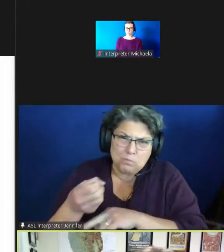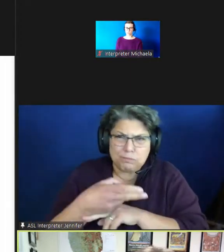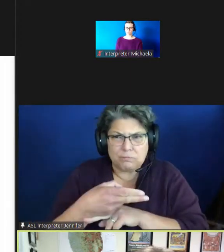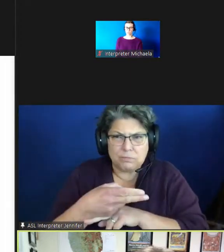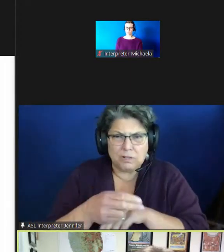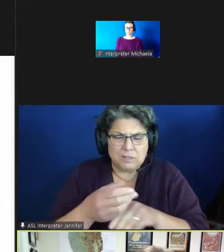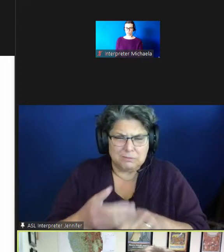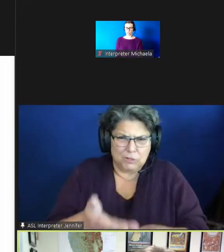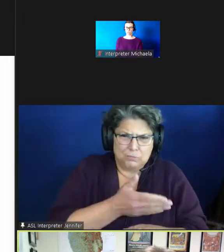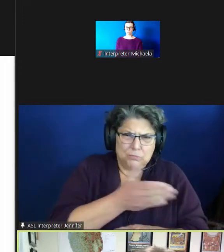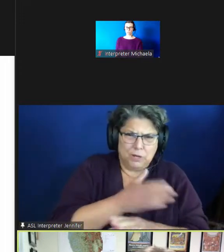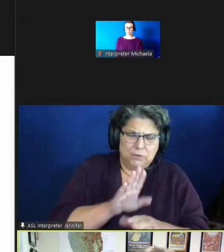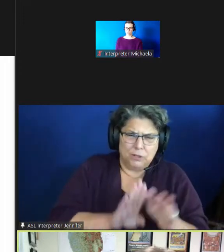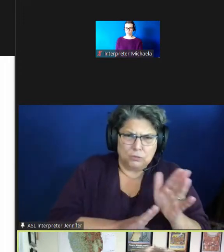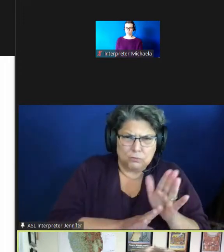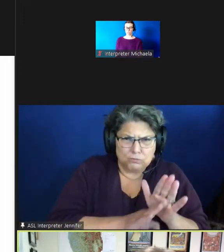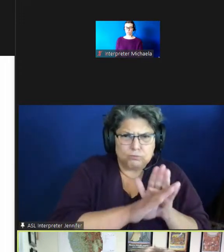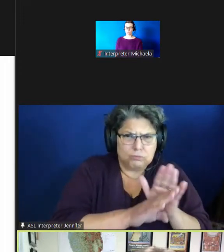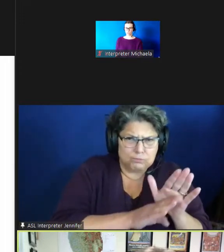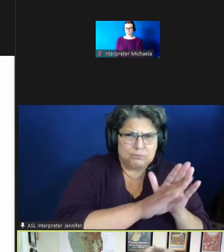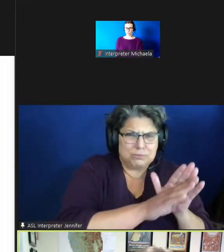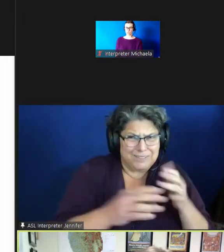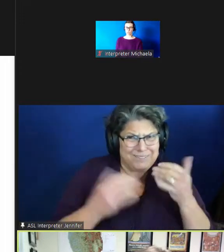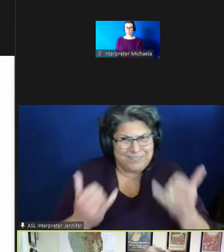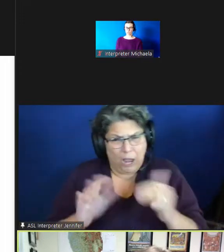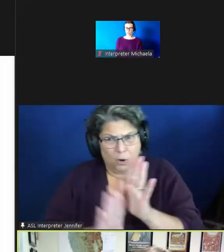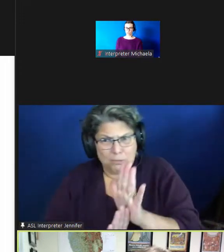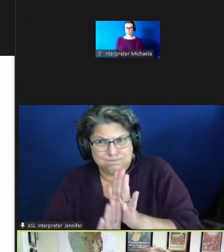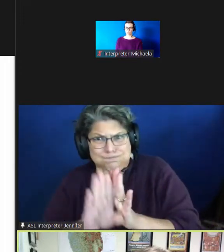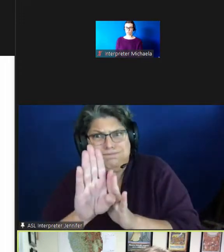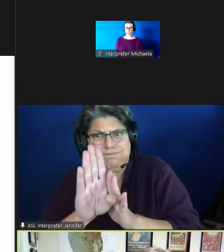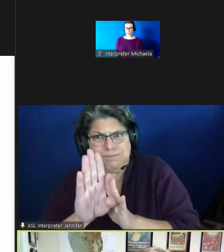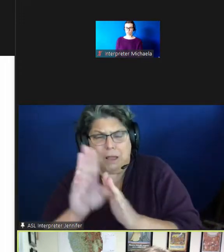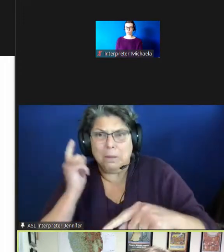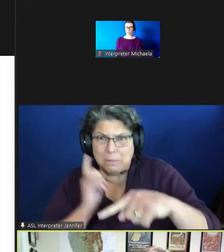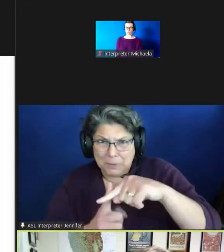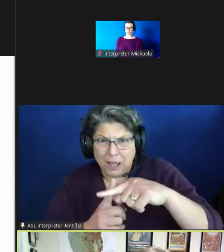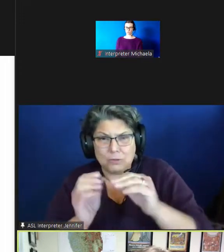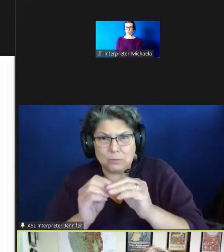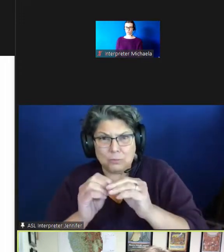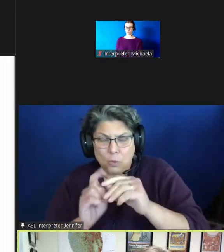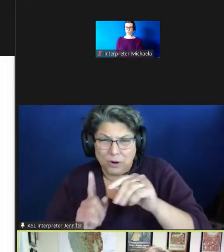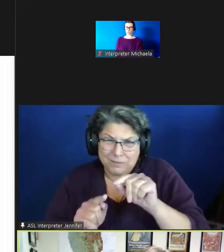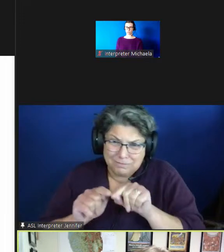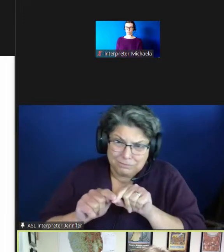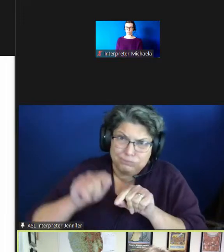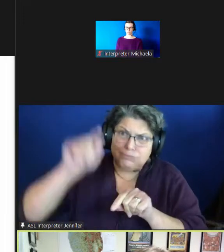we've experienced, and it is also significantly higher.